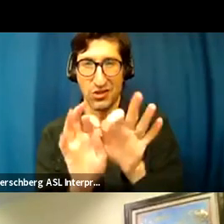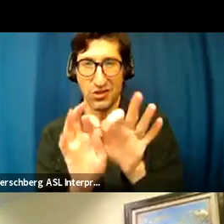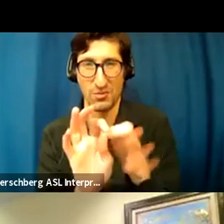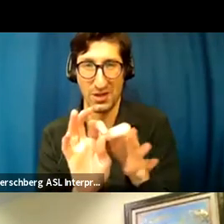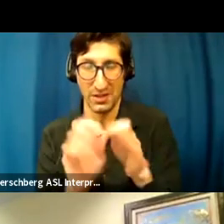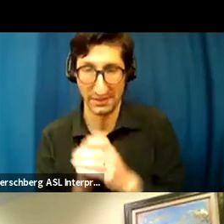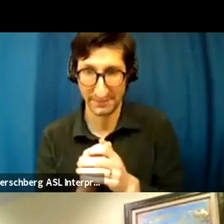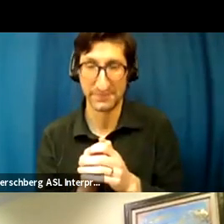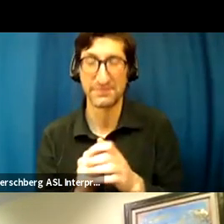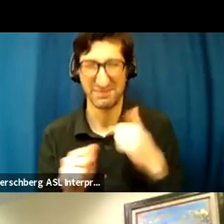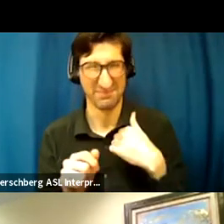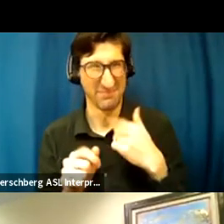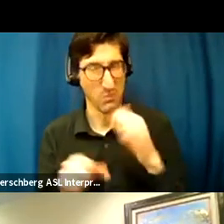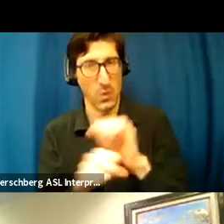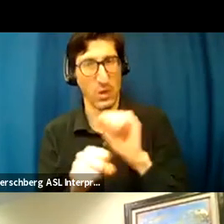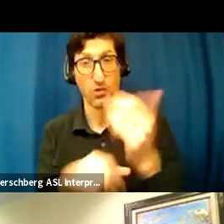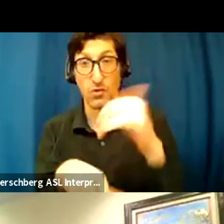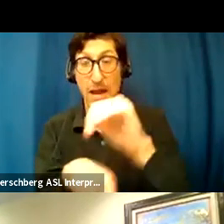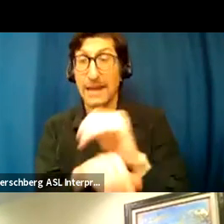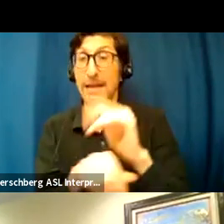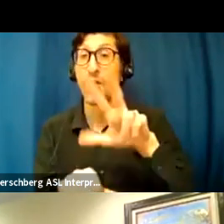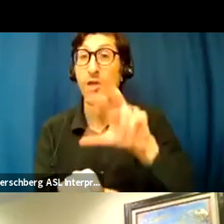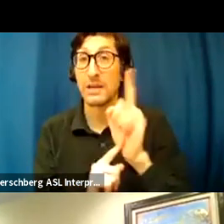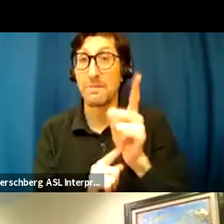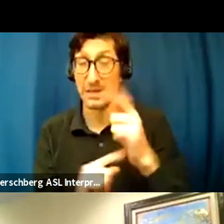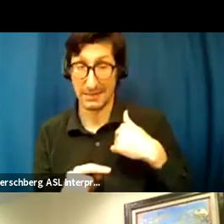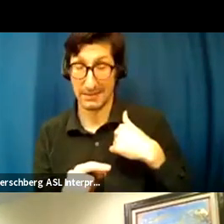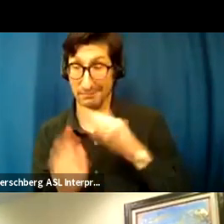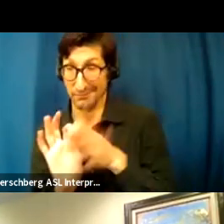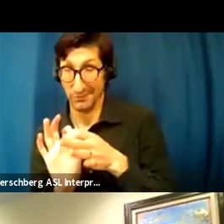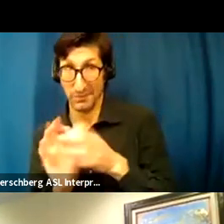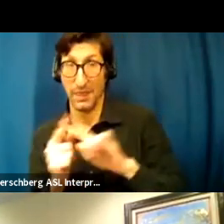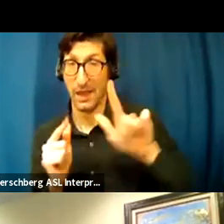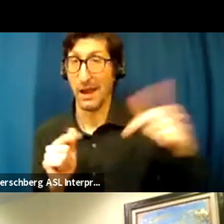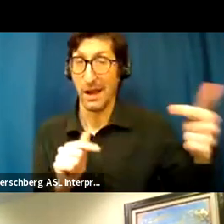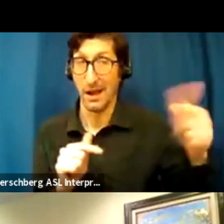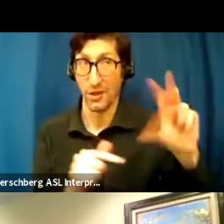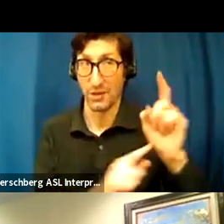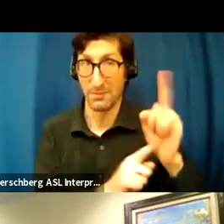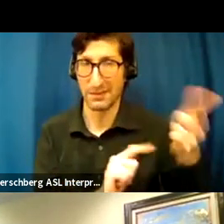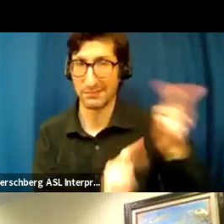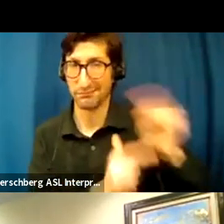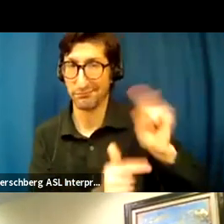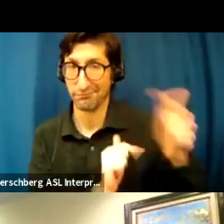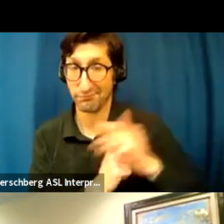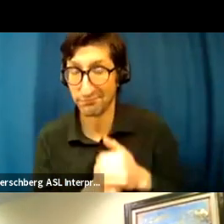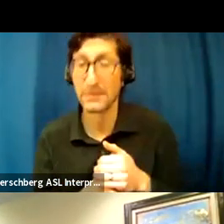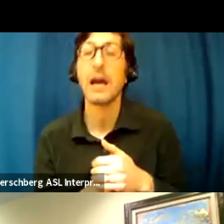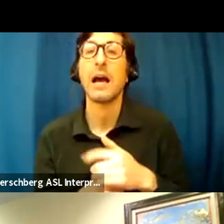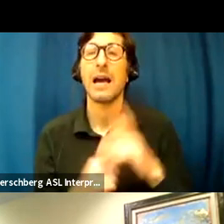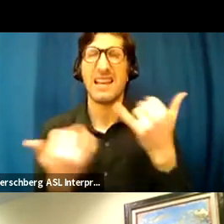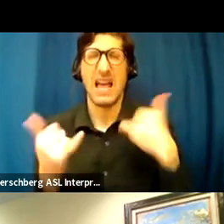this meeting today. I will be alternating every 30 minutes with my colleague, Mr. Randolph. I will now explain how to access